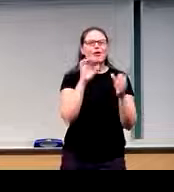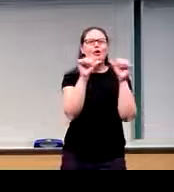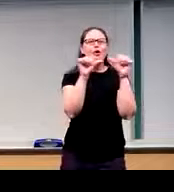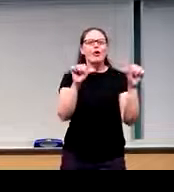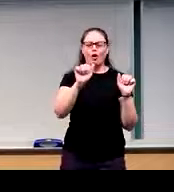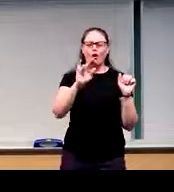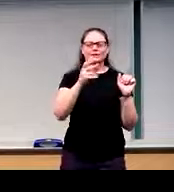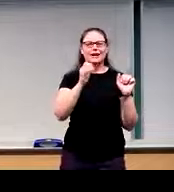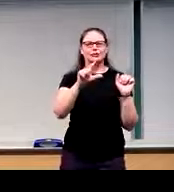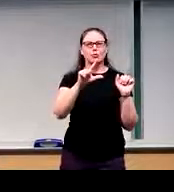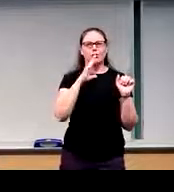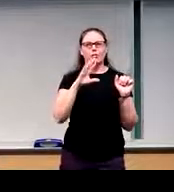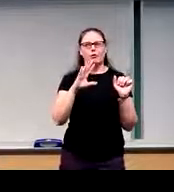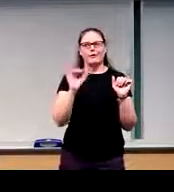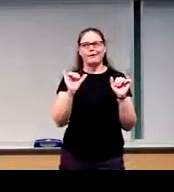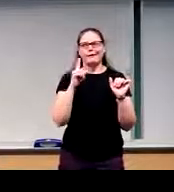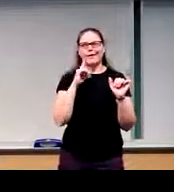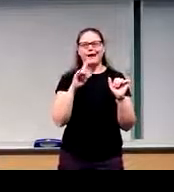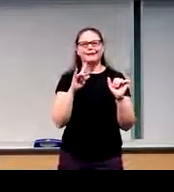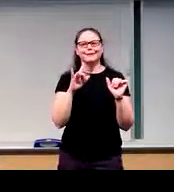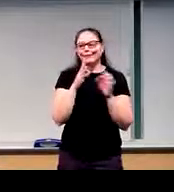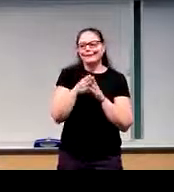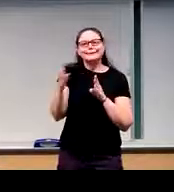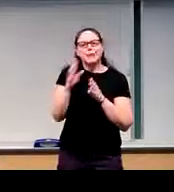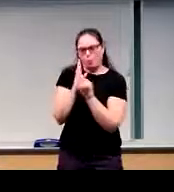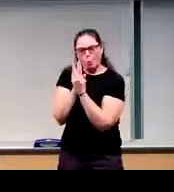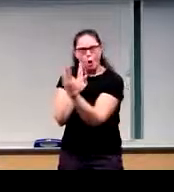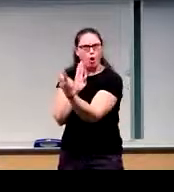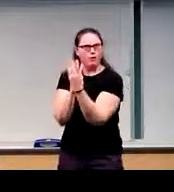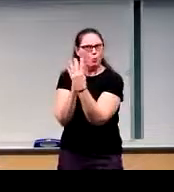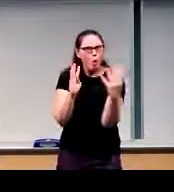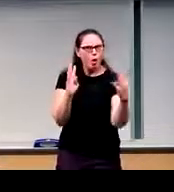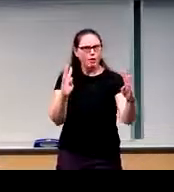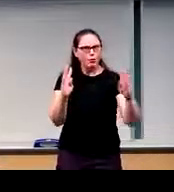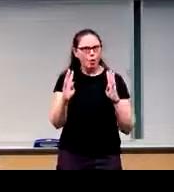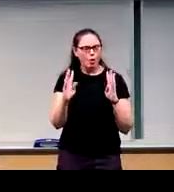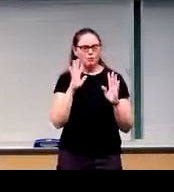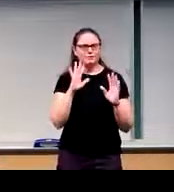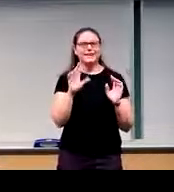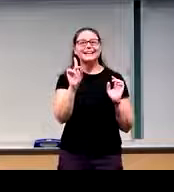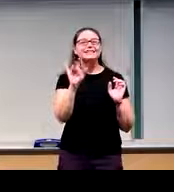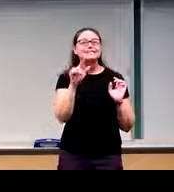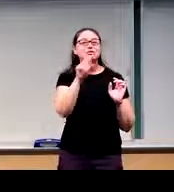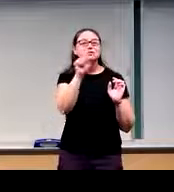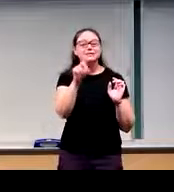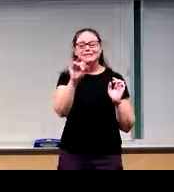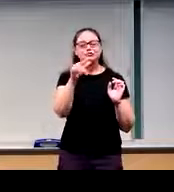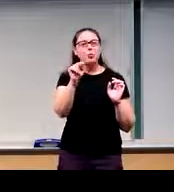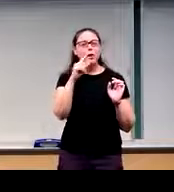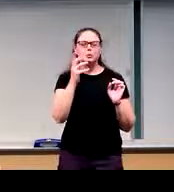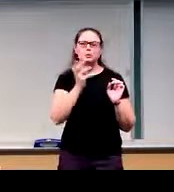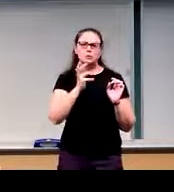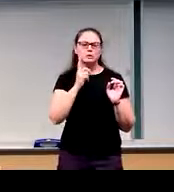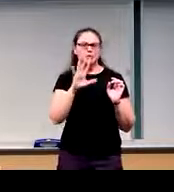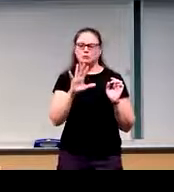exclusion are just walled off neighborhoods that occur in many cities. Detroit has a prime example.